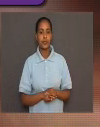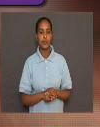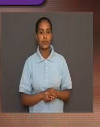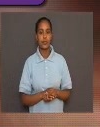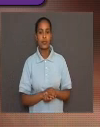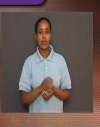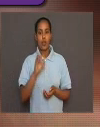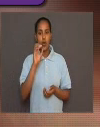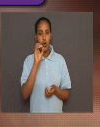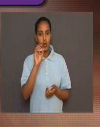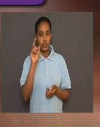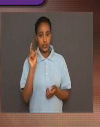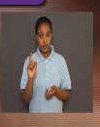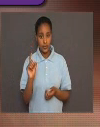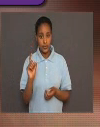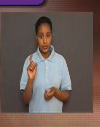Oxygen,